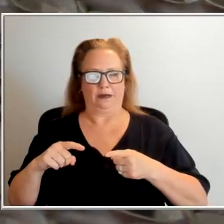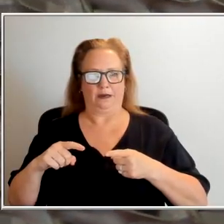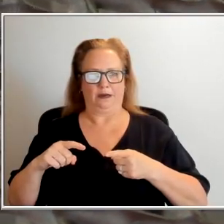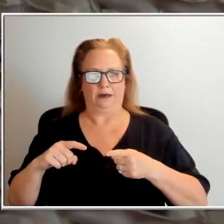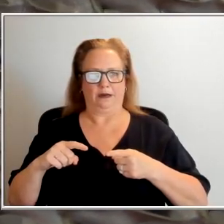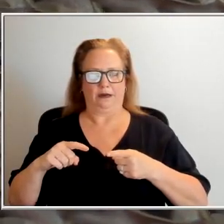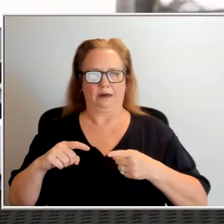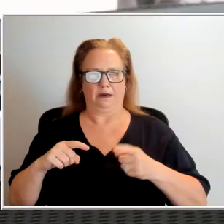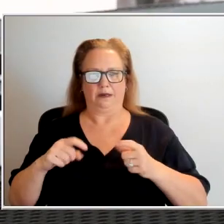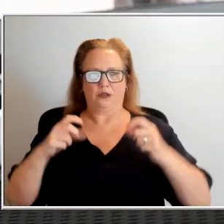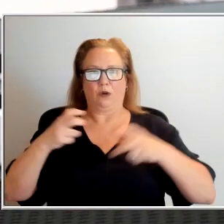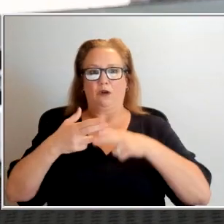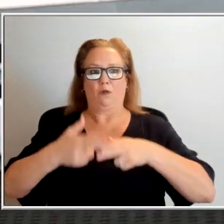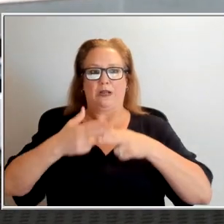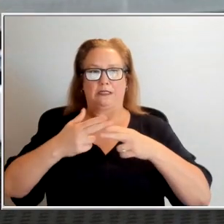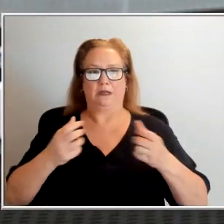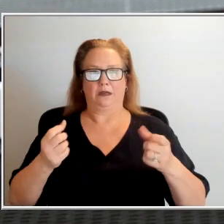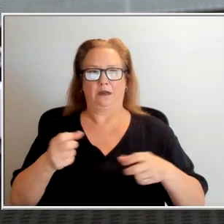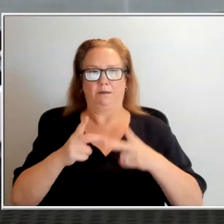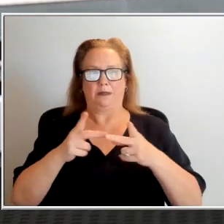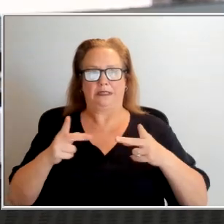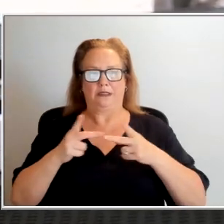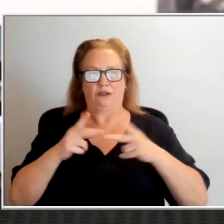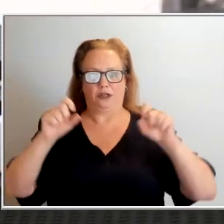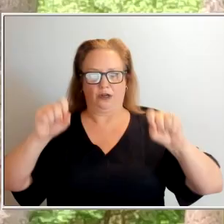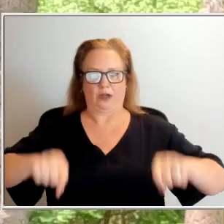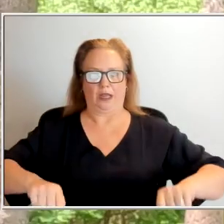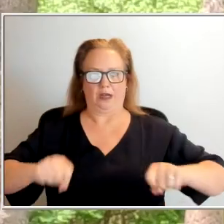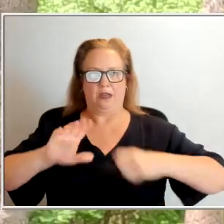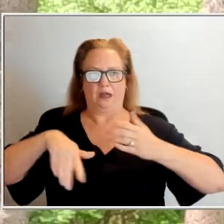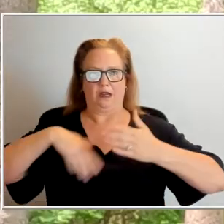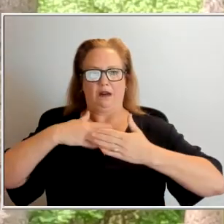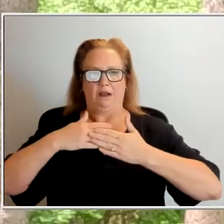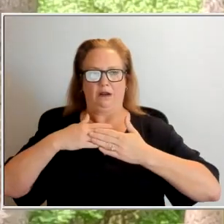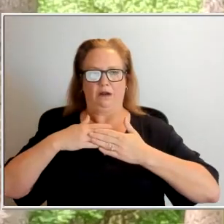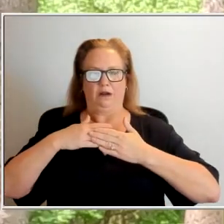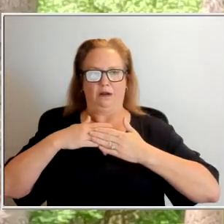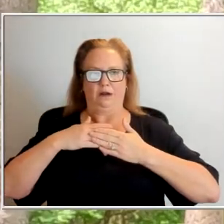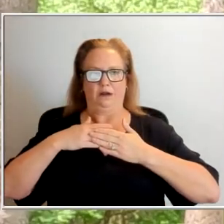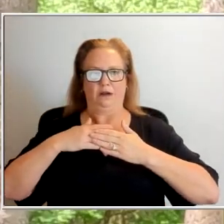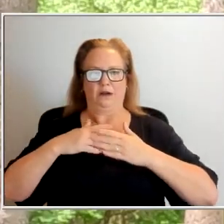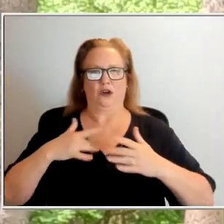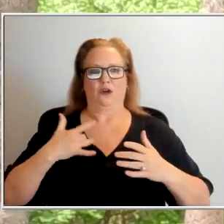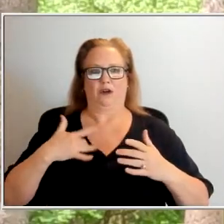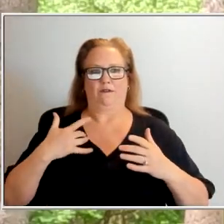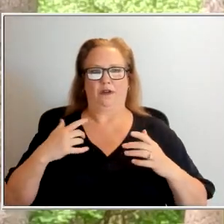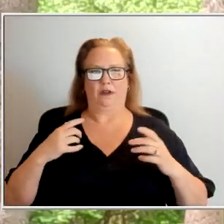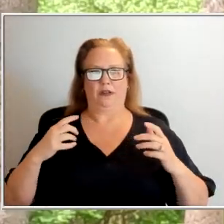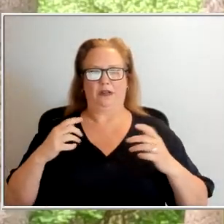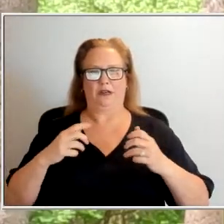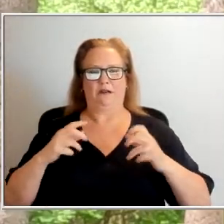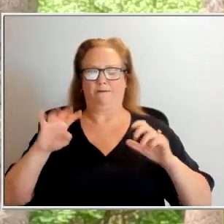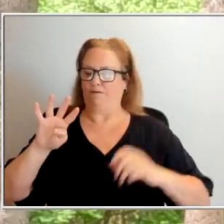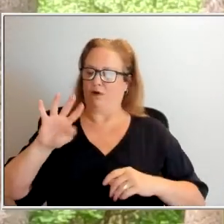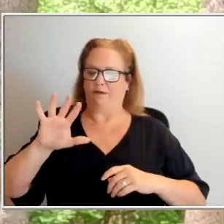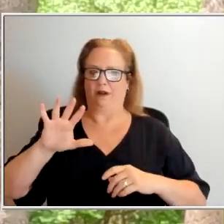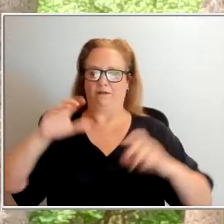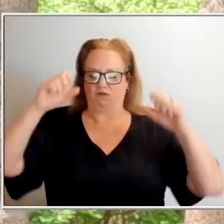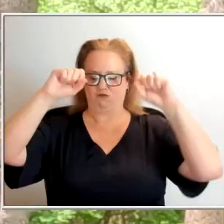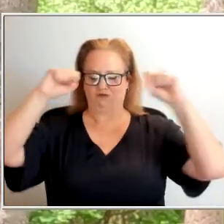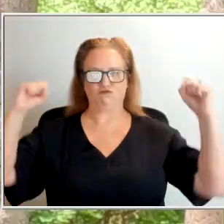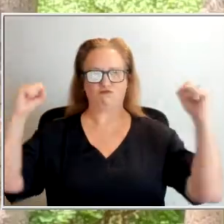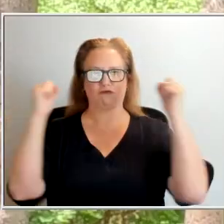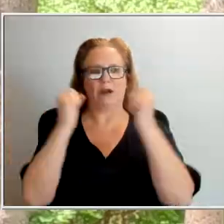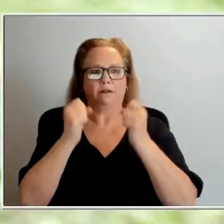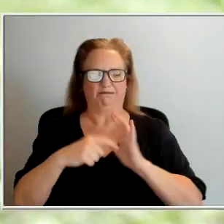gonna grab these, whatever position, that you can, and then all the way overhead. So what you're probably gonna wanna do is do that nice 45, or nice round, kind of